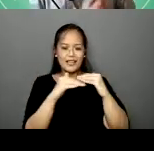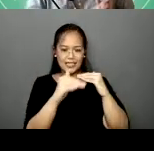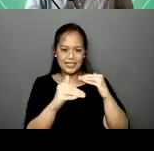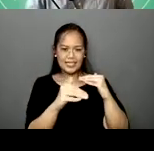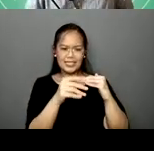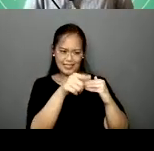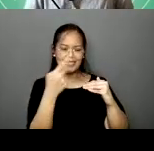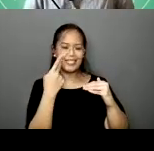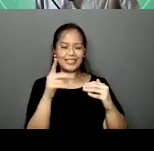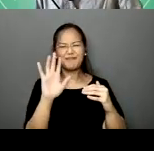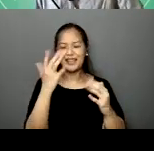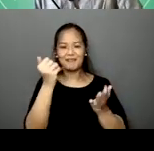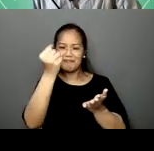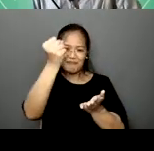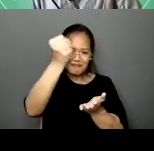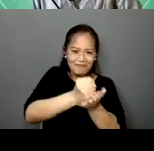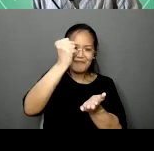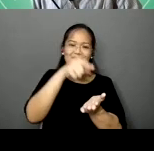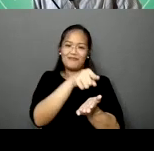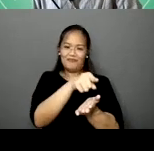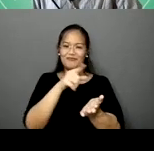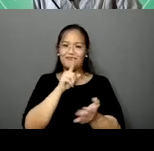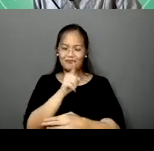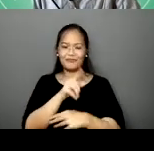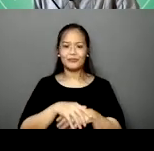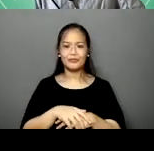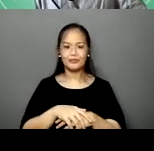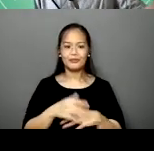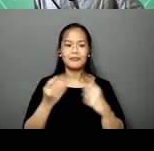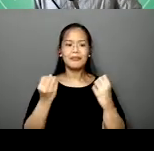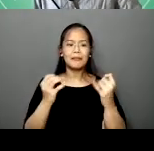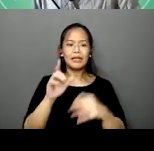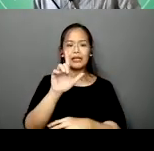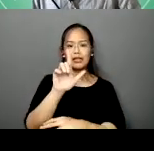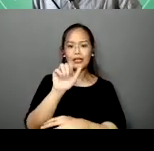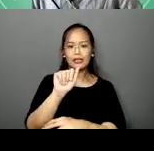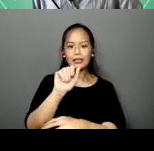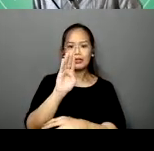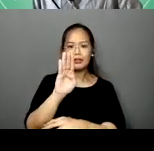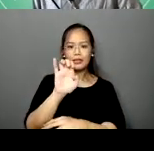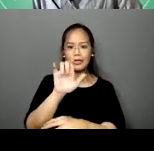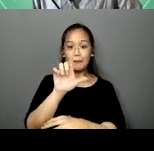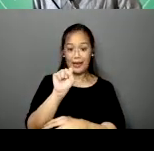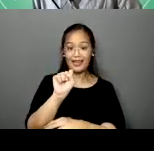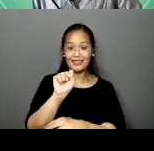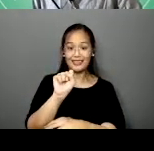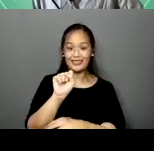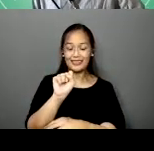they have grown. There are many labels that can be made. When we look at our products,